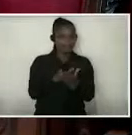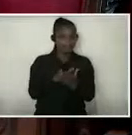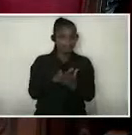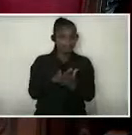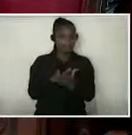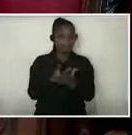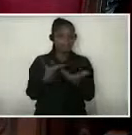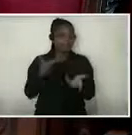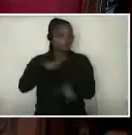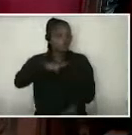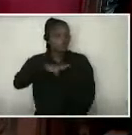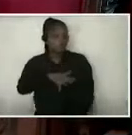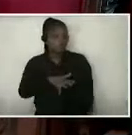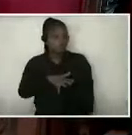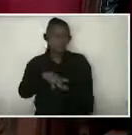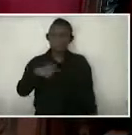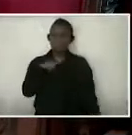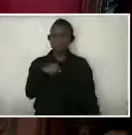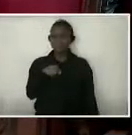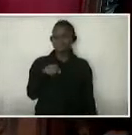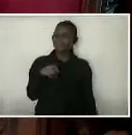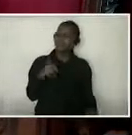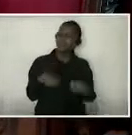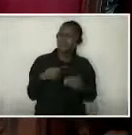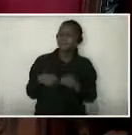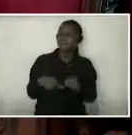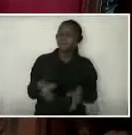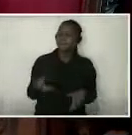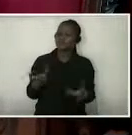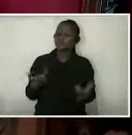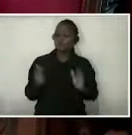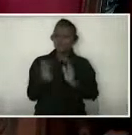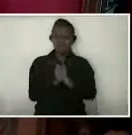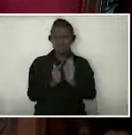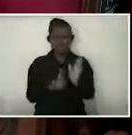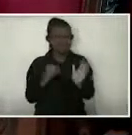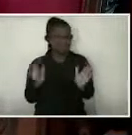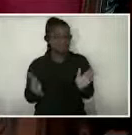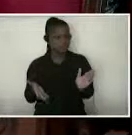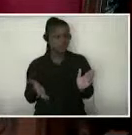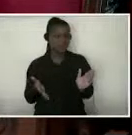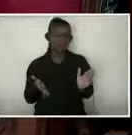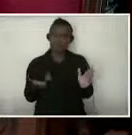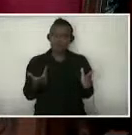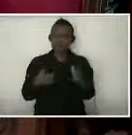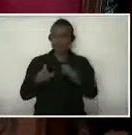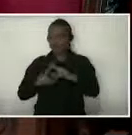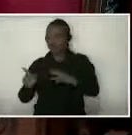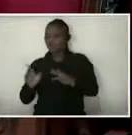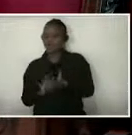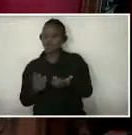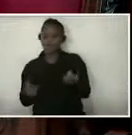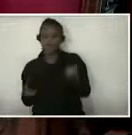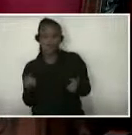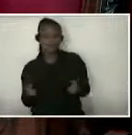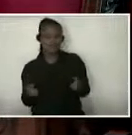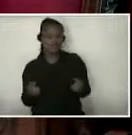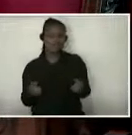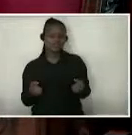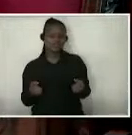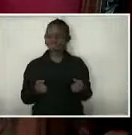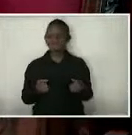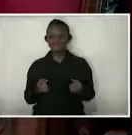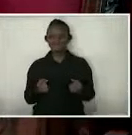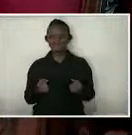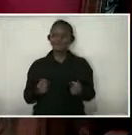divisions. It's not about legislation. It's not about running to court and other such things. It is about respecting the will of the people